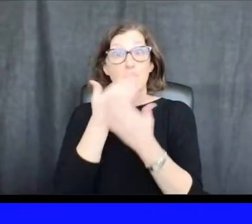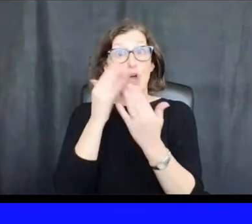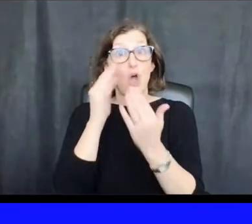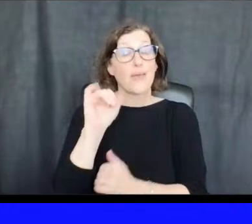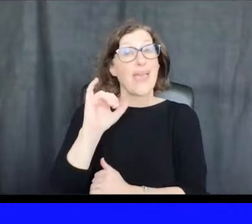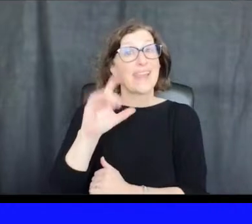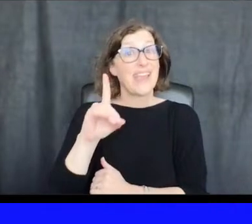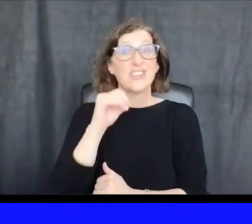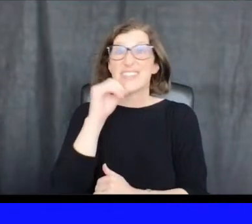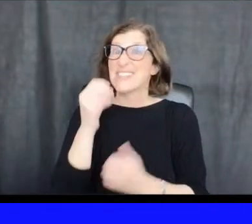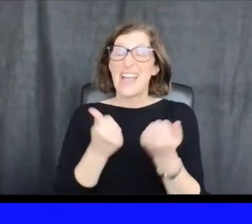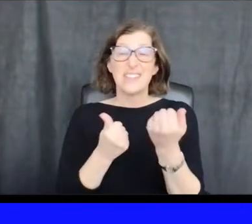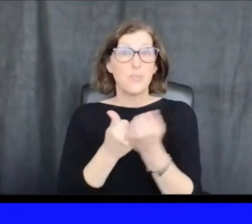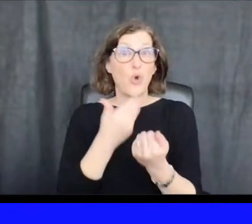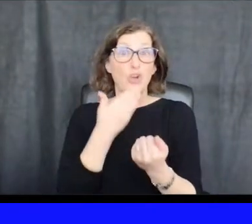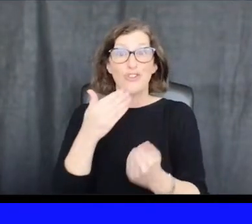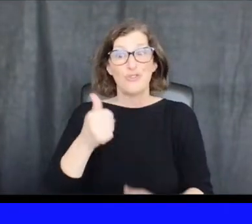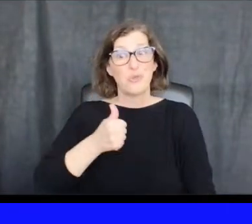slide.